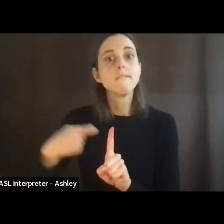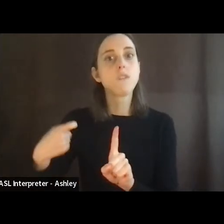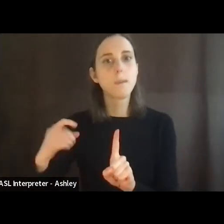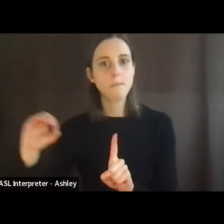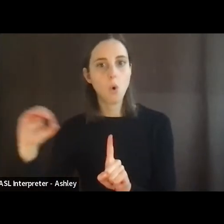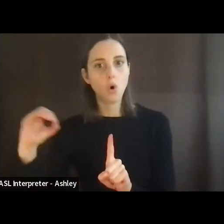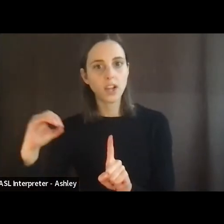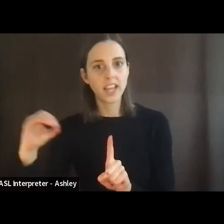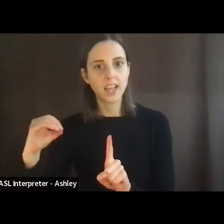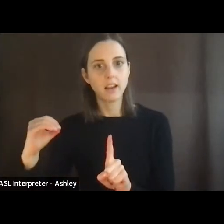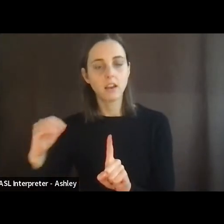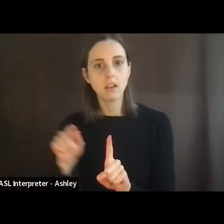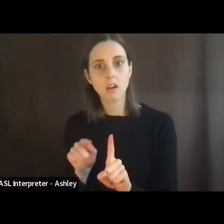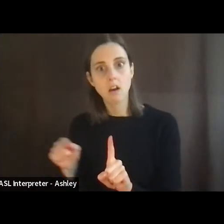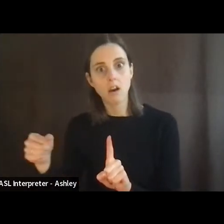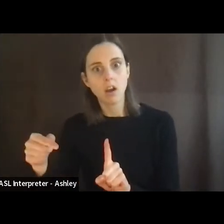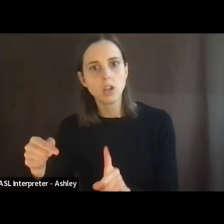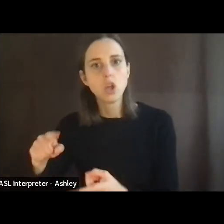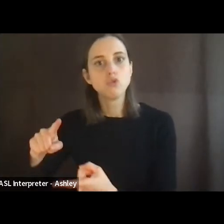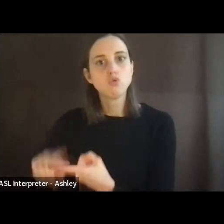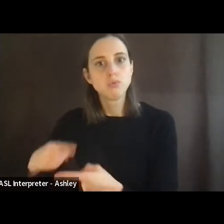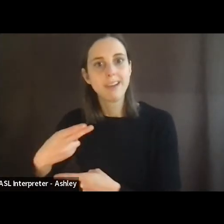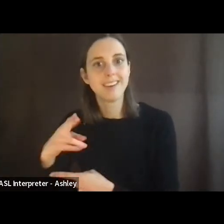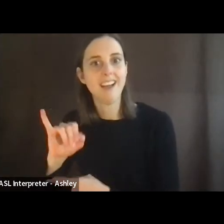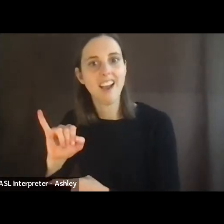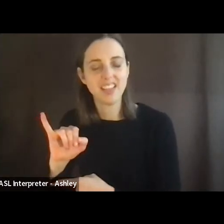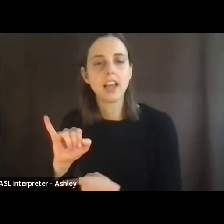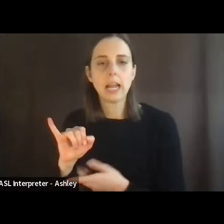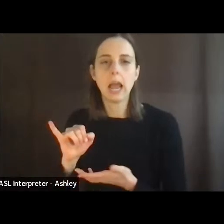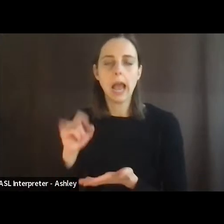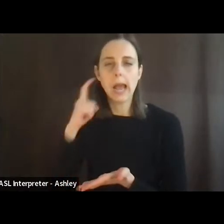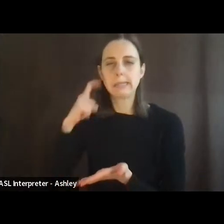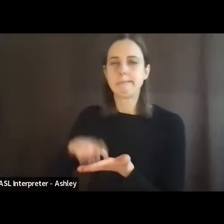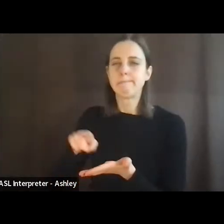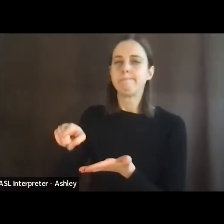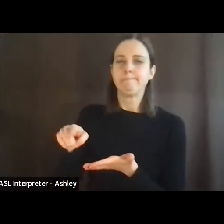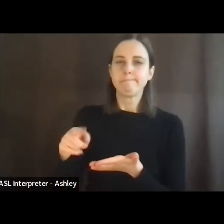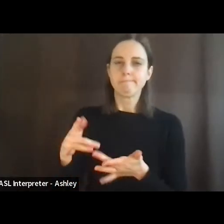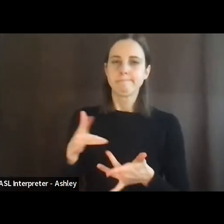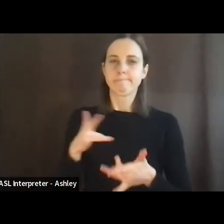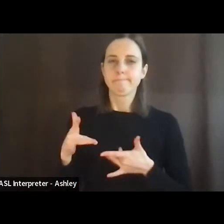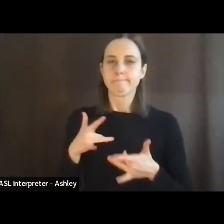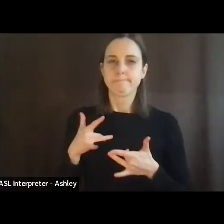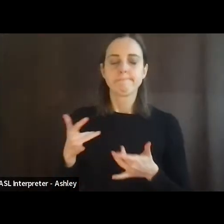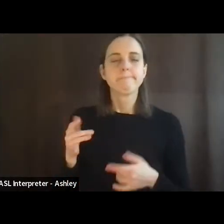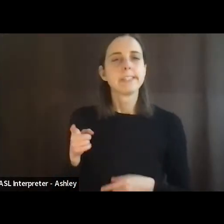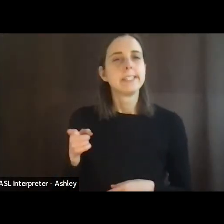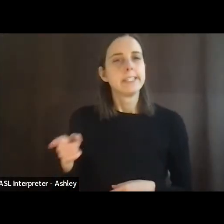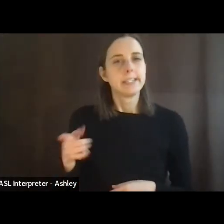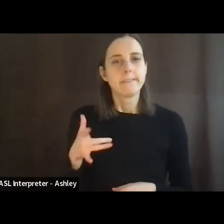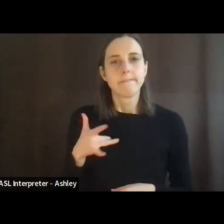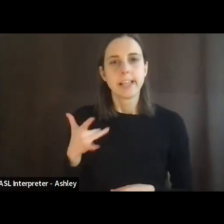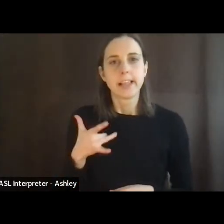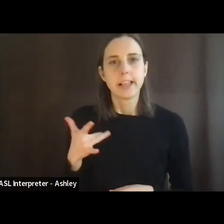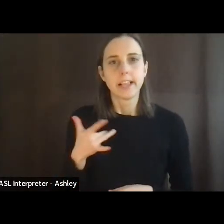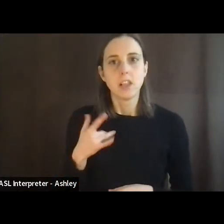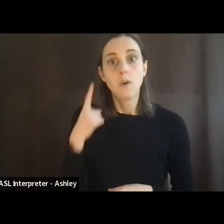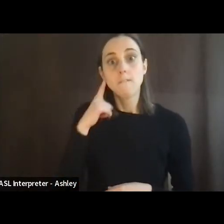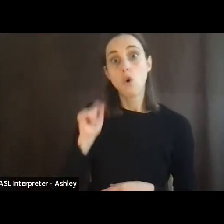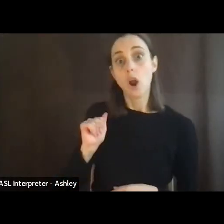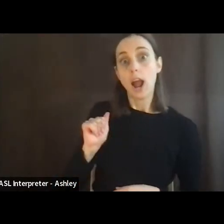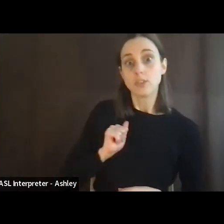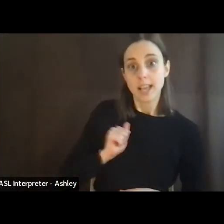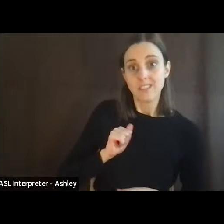from Hayden Island. And this is something the Bridgeton community had noticed as well, that we have concerns not so much for ourselves,